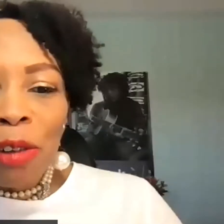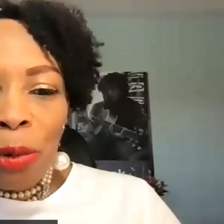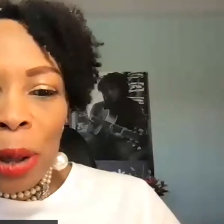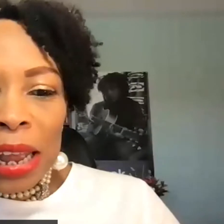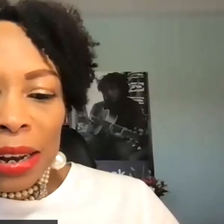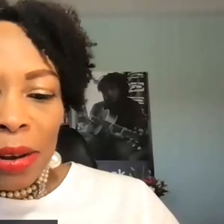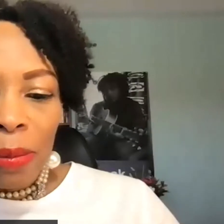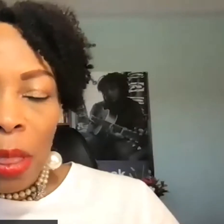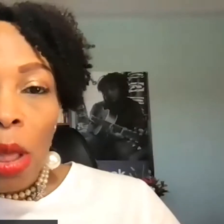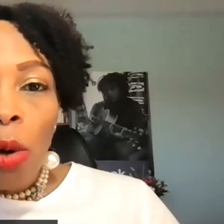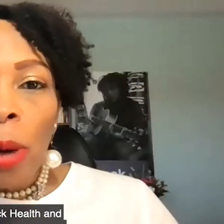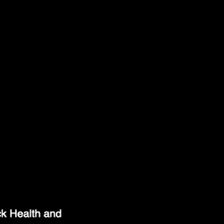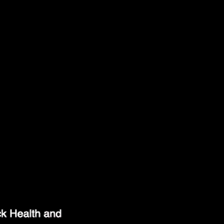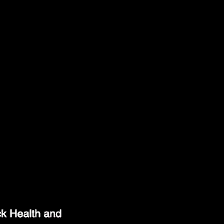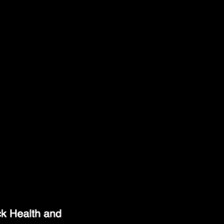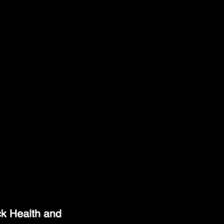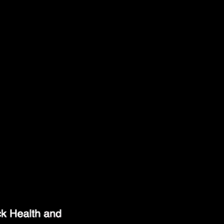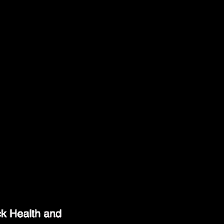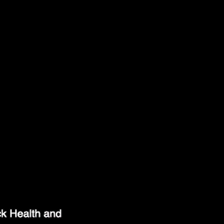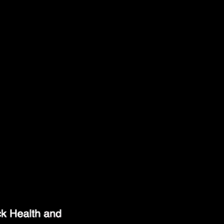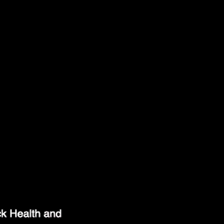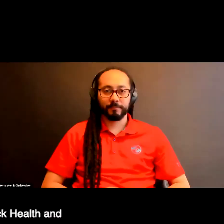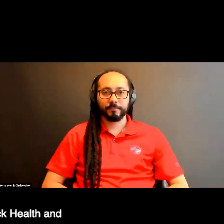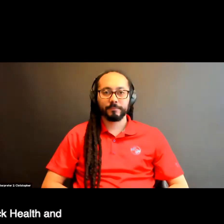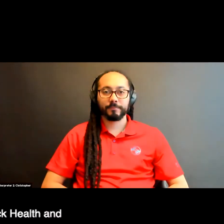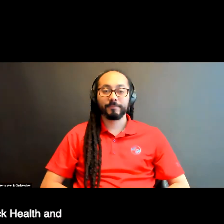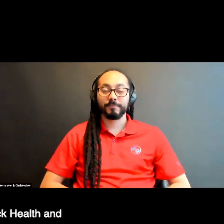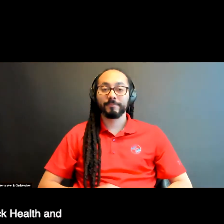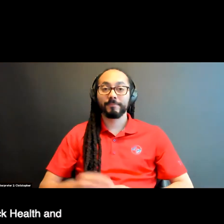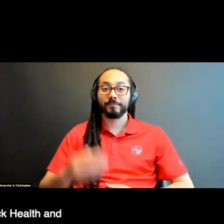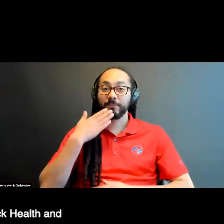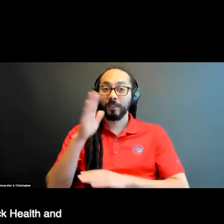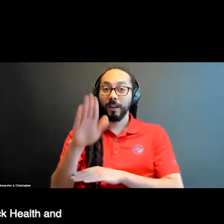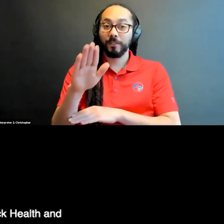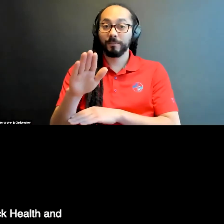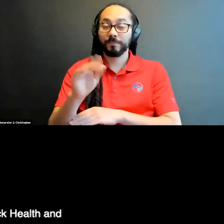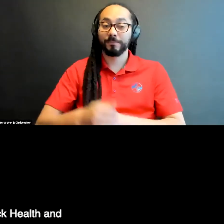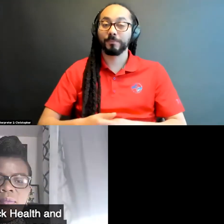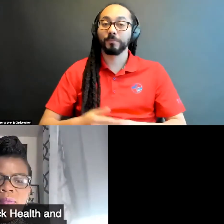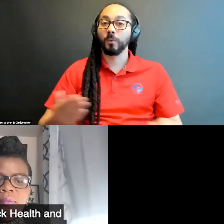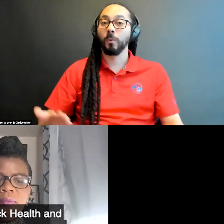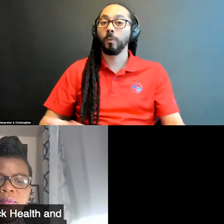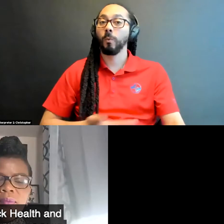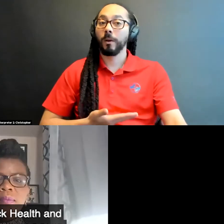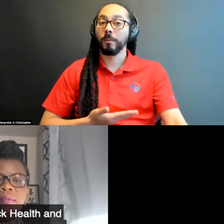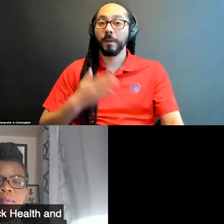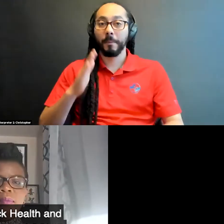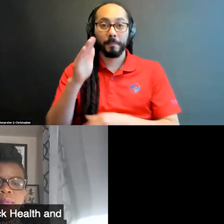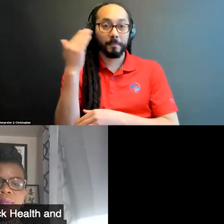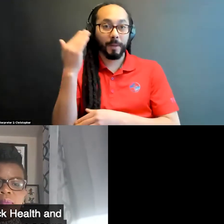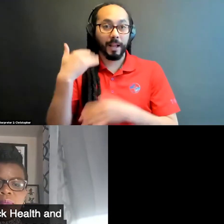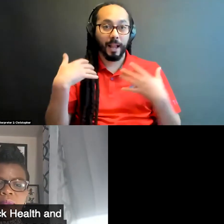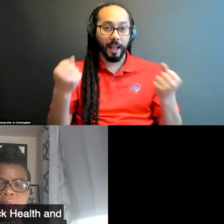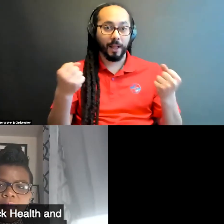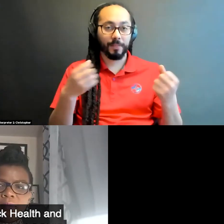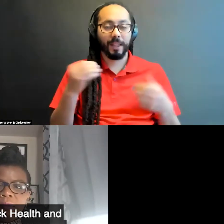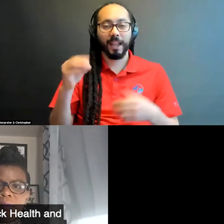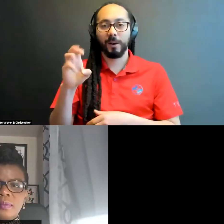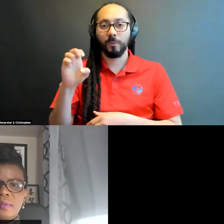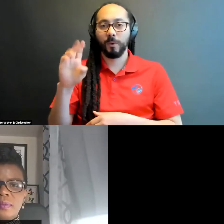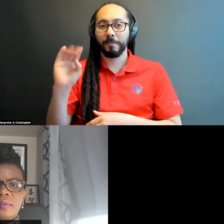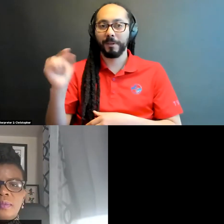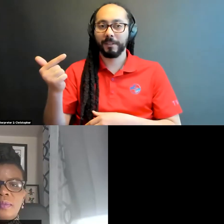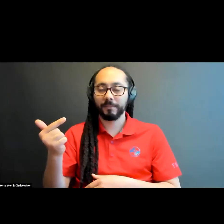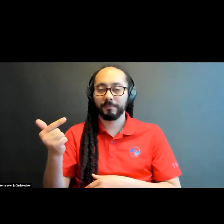Good afternoon, everyone. Welcome to Black Health and Wellbeing in a time of COVID